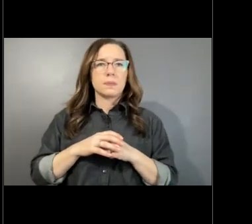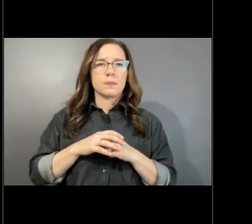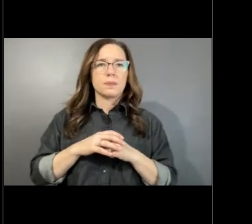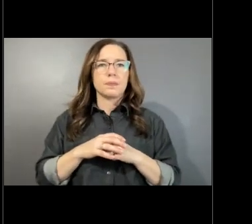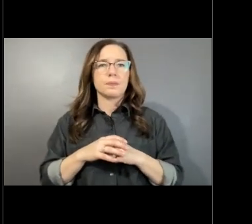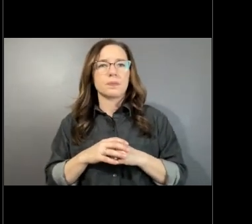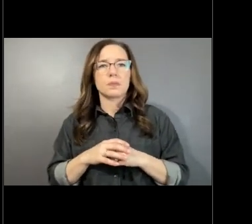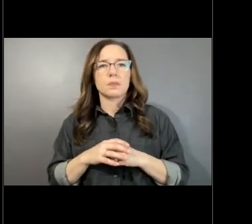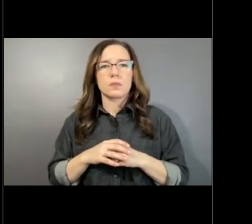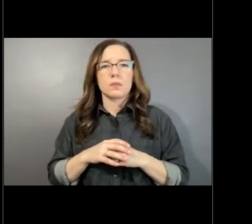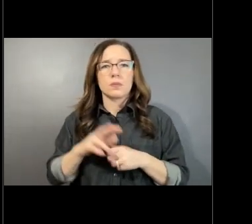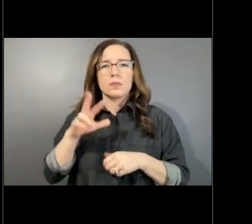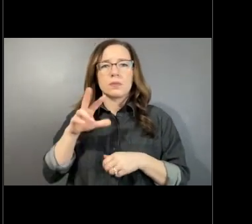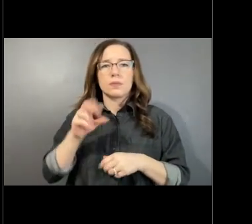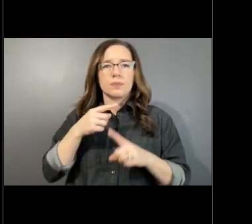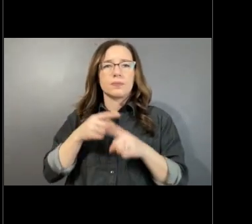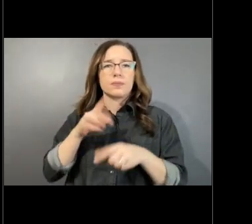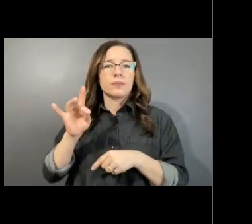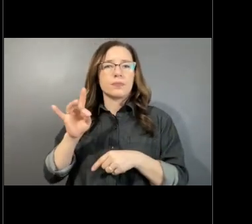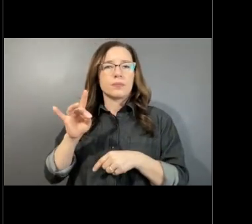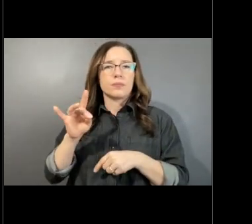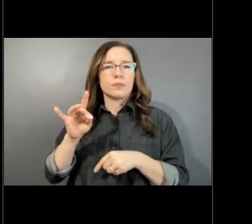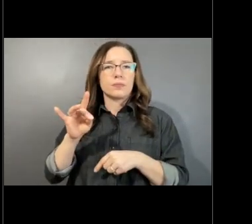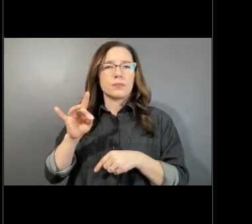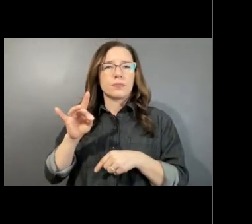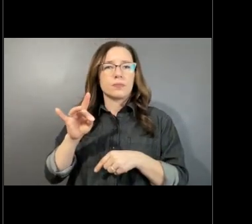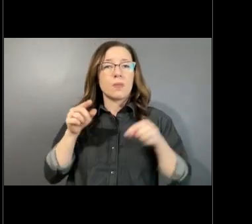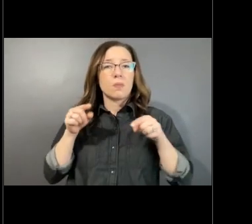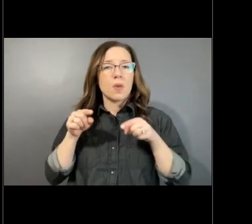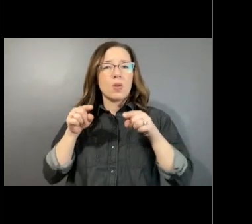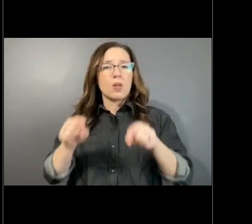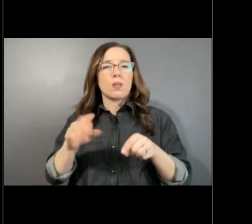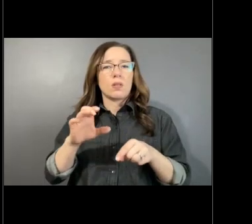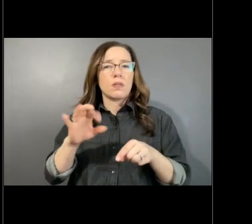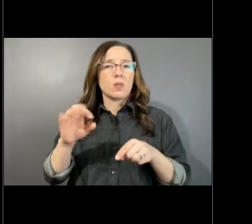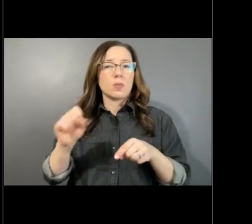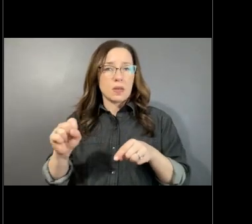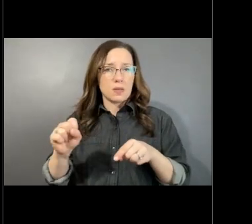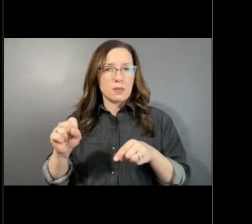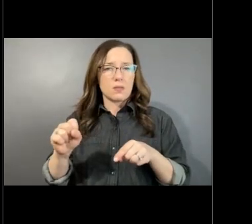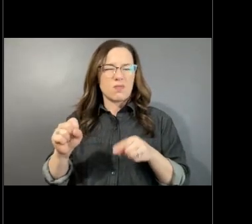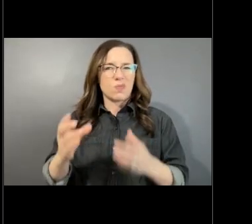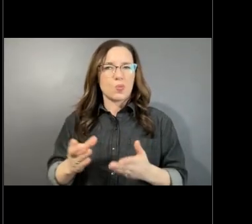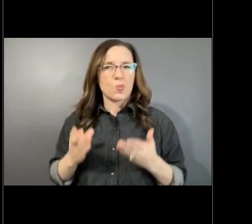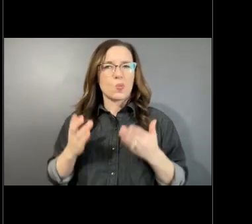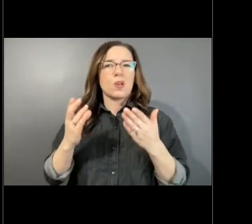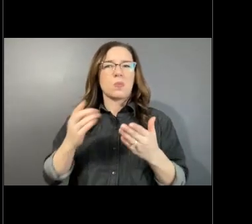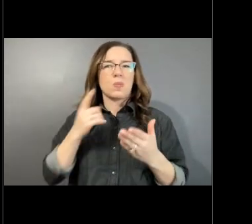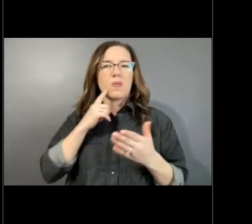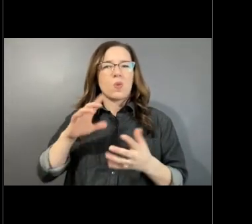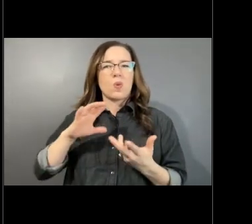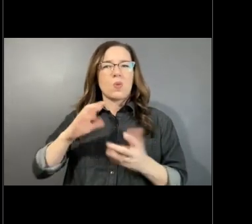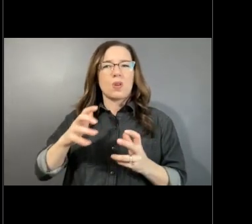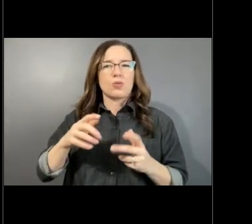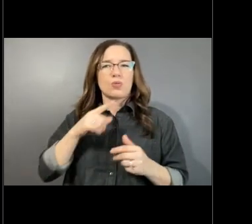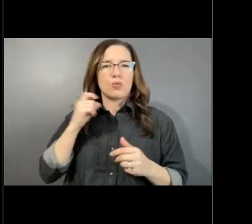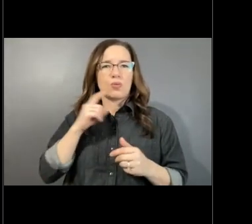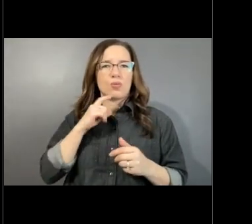A 30 by 48-inch parallel clear floor space is recommended